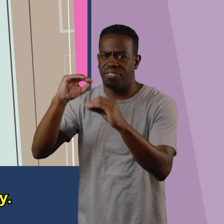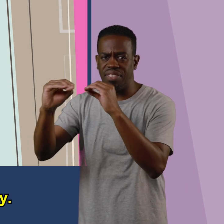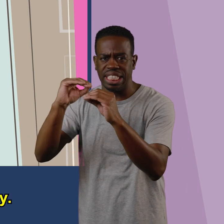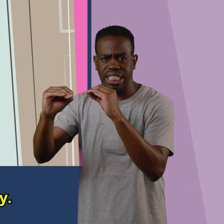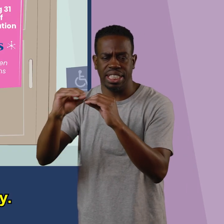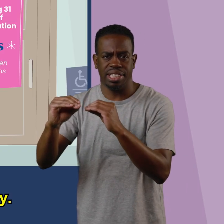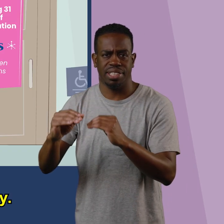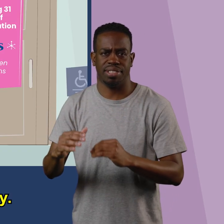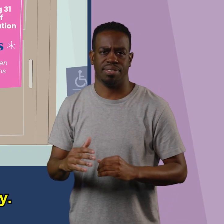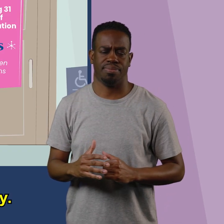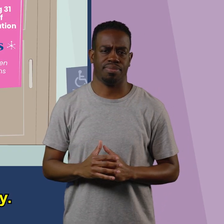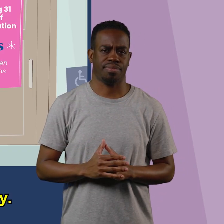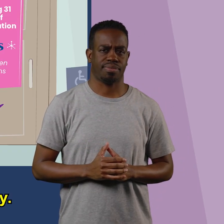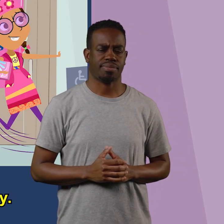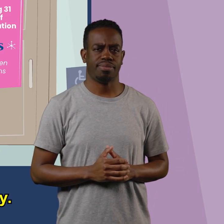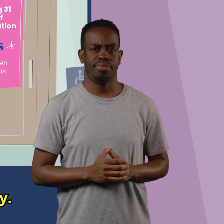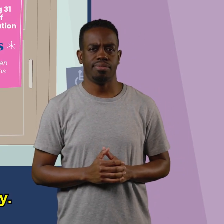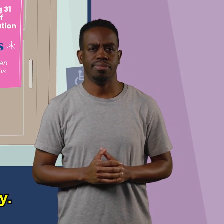fixed right away.